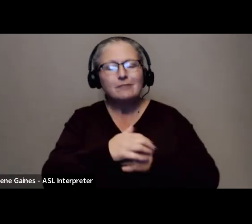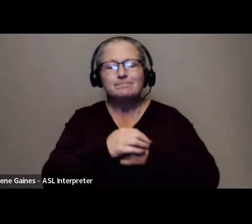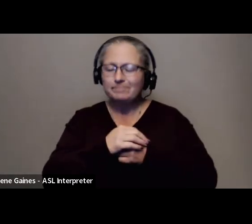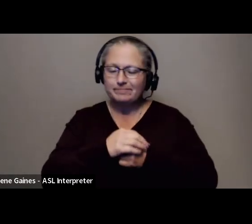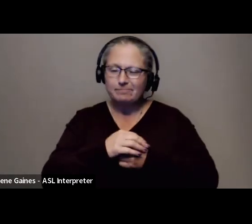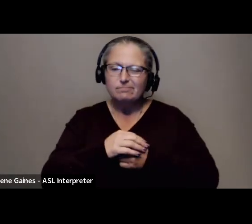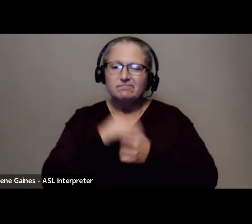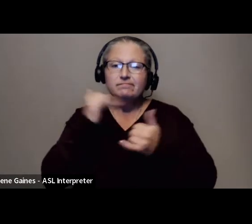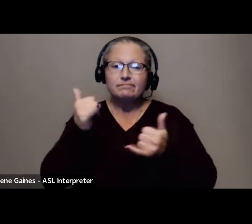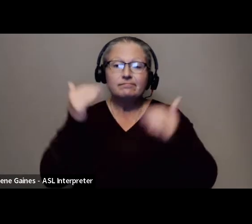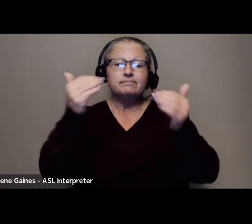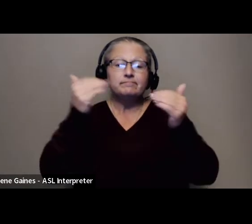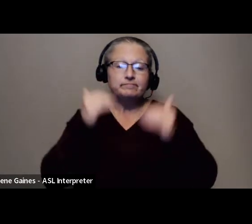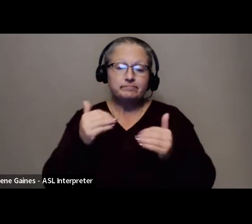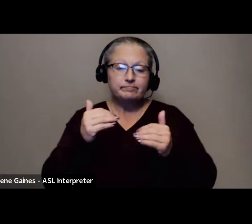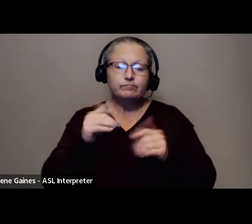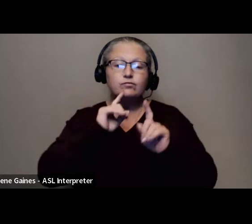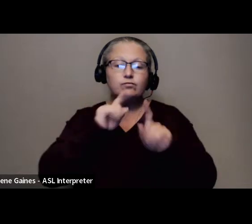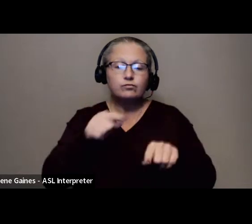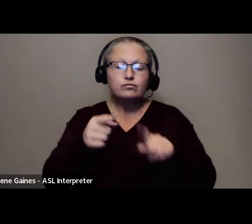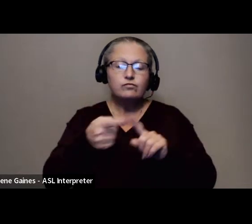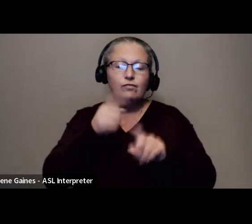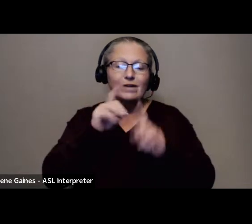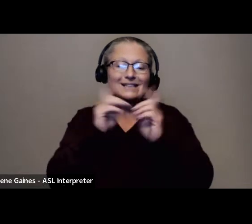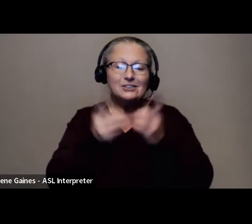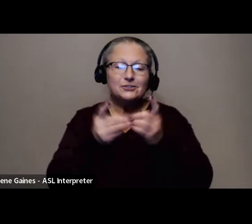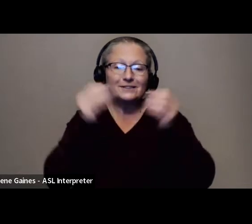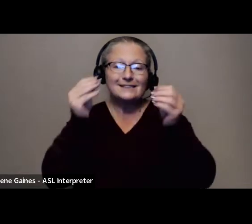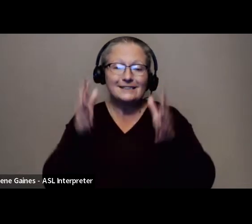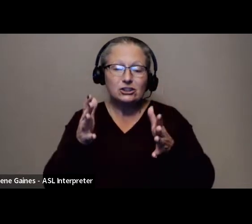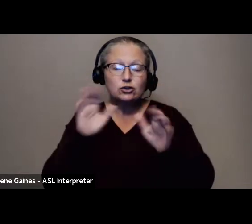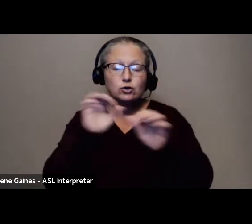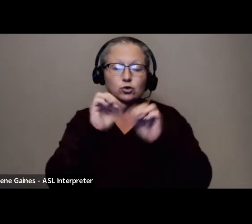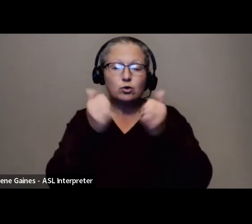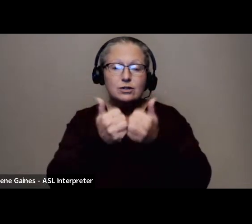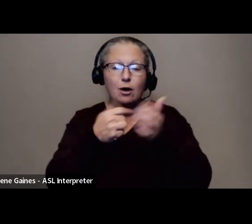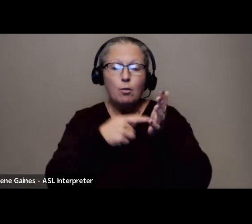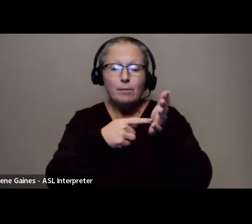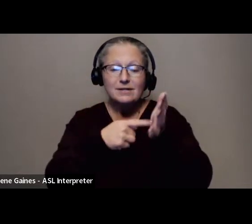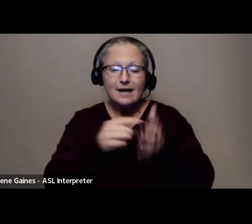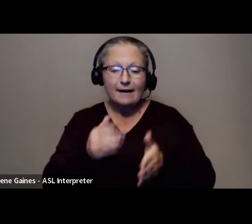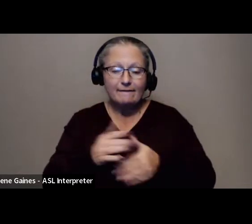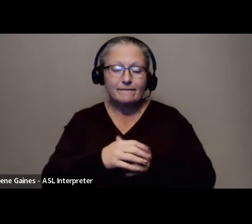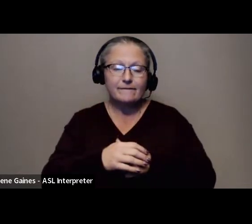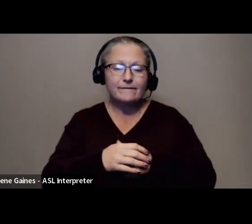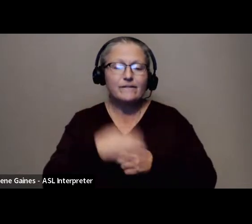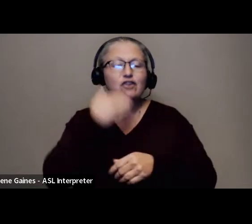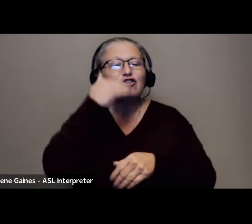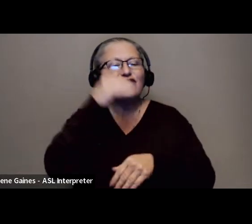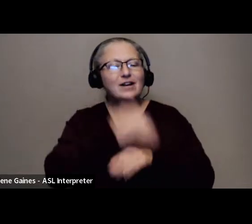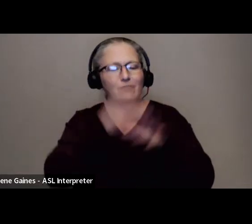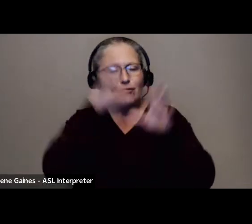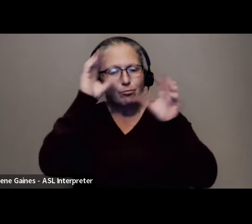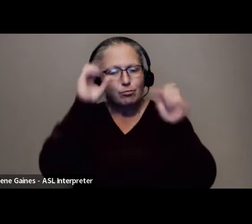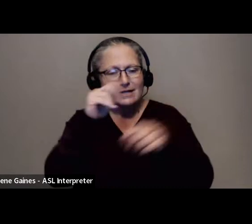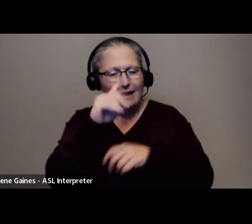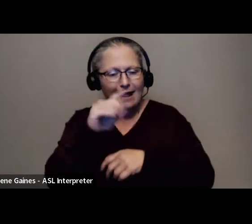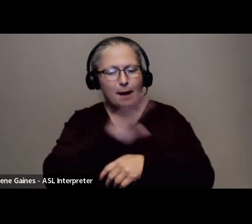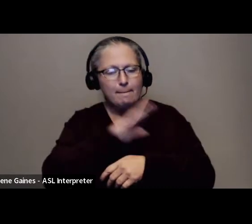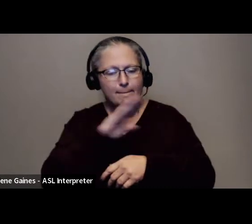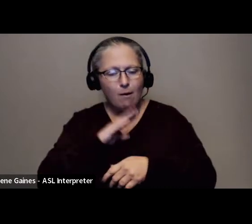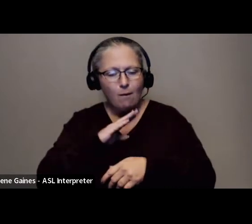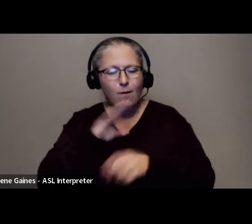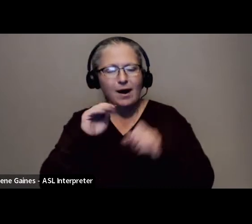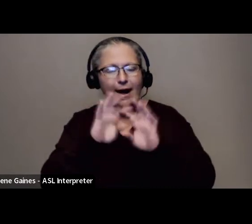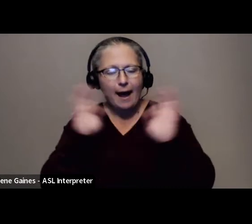Okay, we're going to move on to the report of the District Teachers Association representative, Mr. Good Childress. evening, President Land, members of the board, district